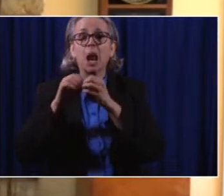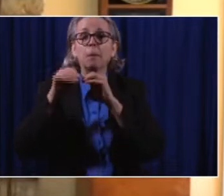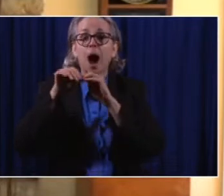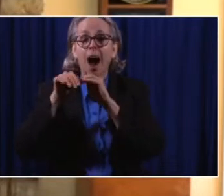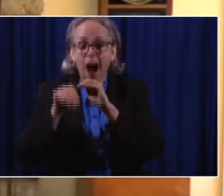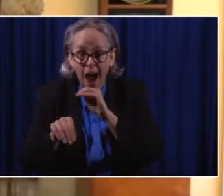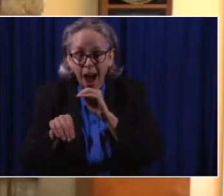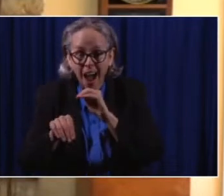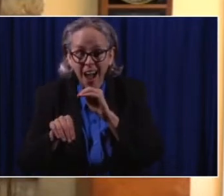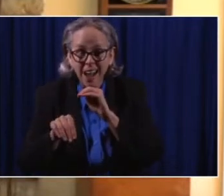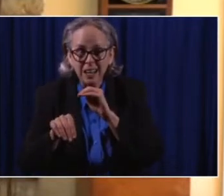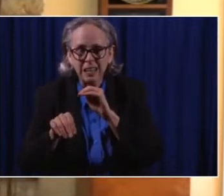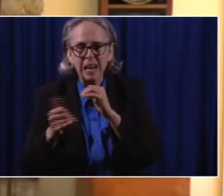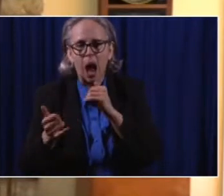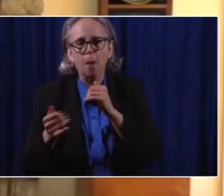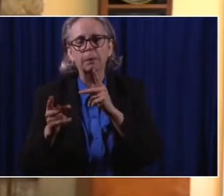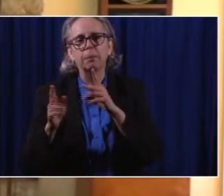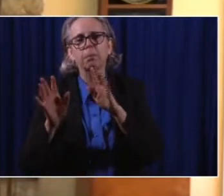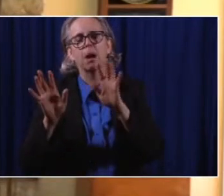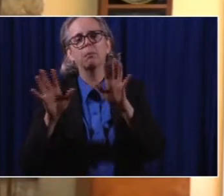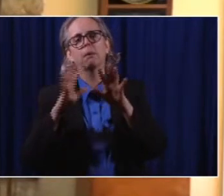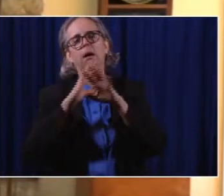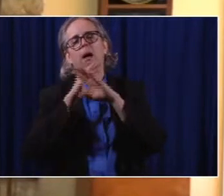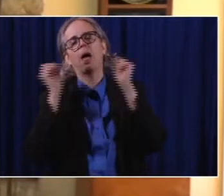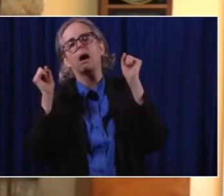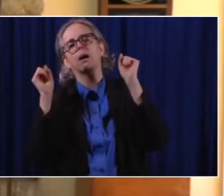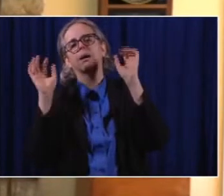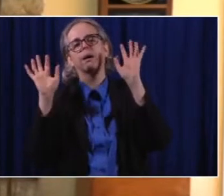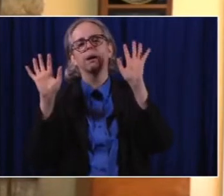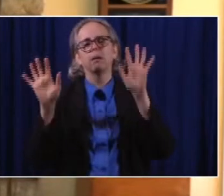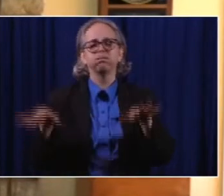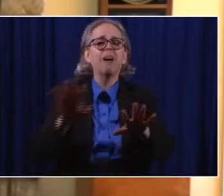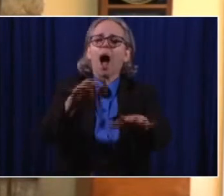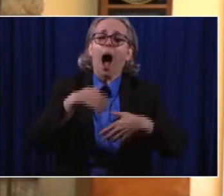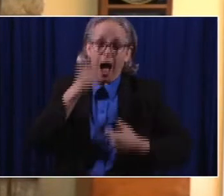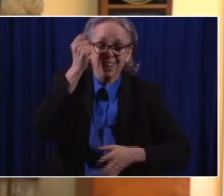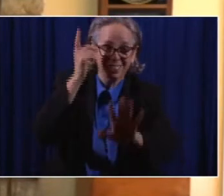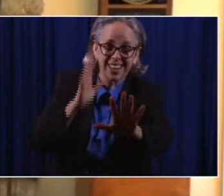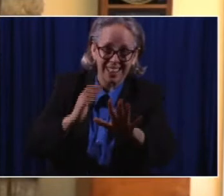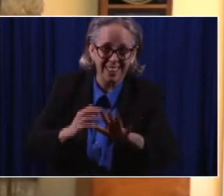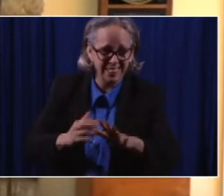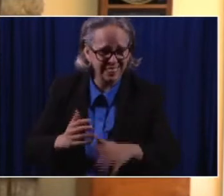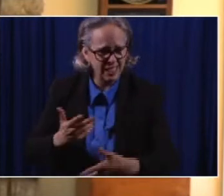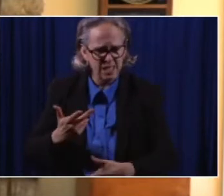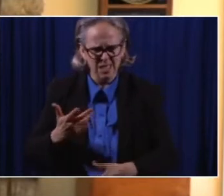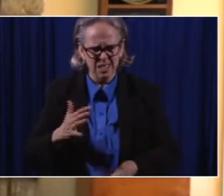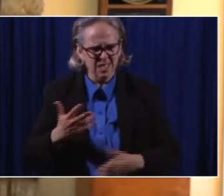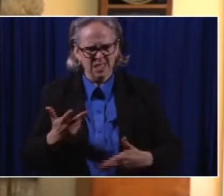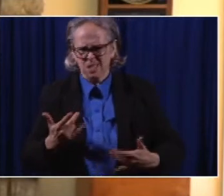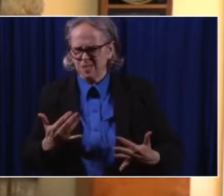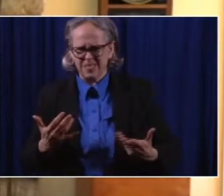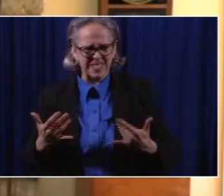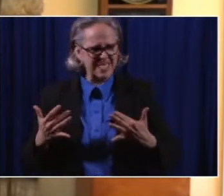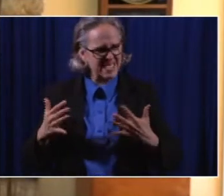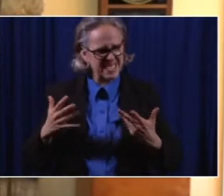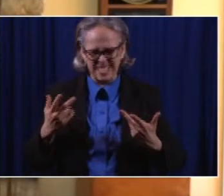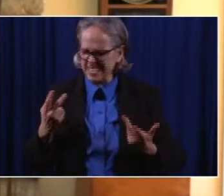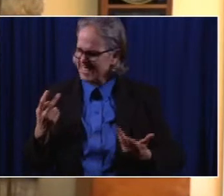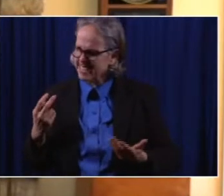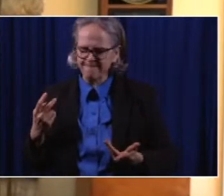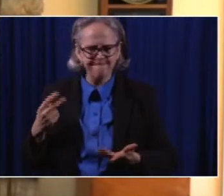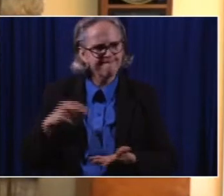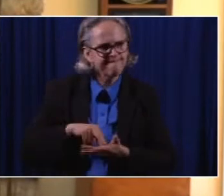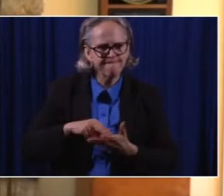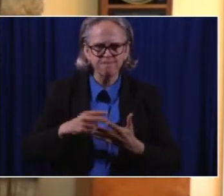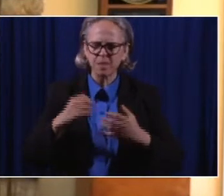I understand. I'm tired. Everybody's sick of it. But we got to get back up one more time, and we got to be able to do it. And so if